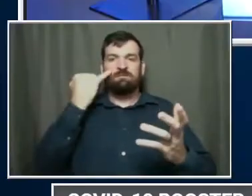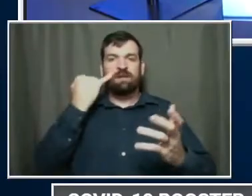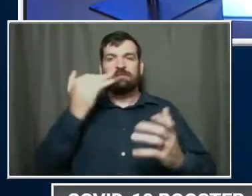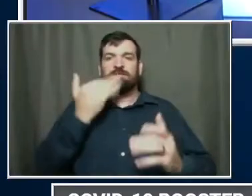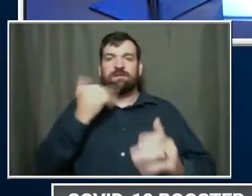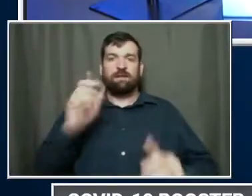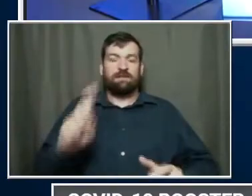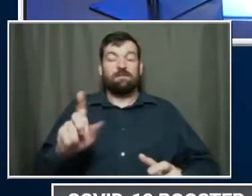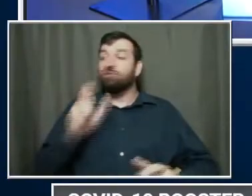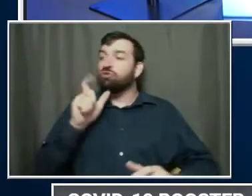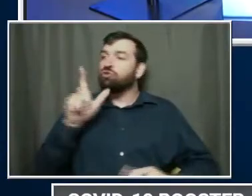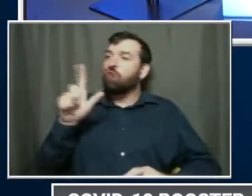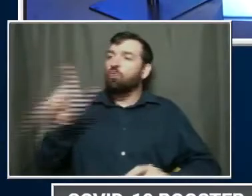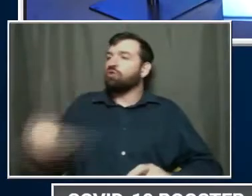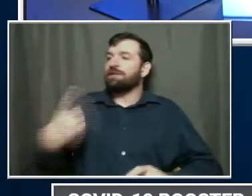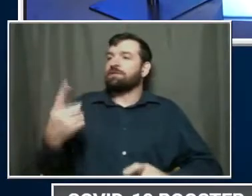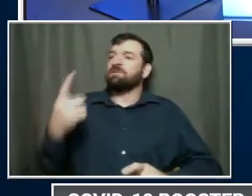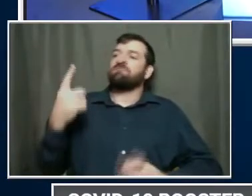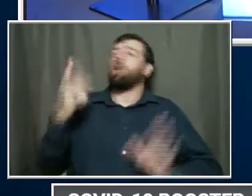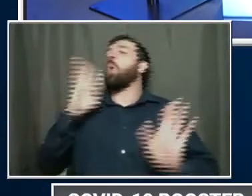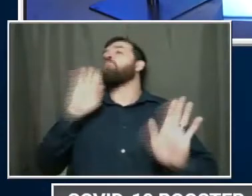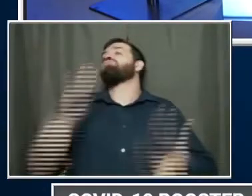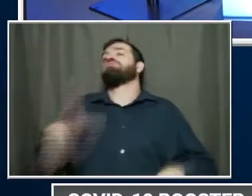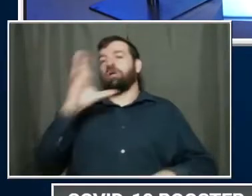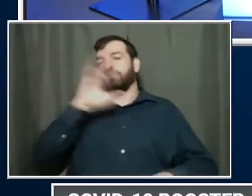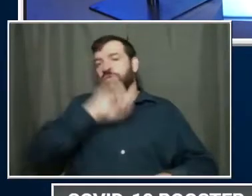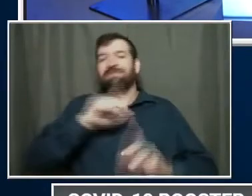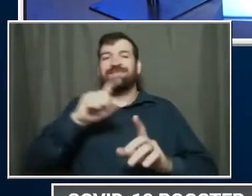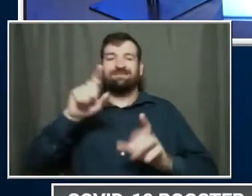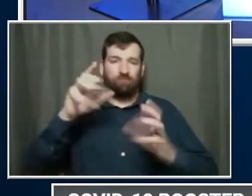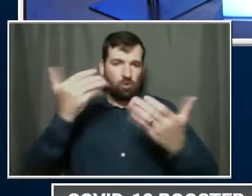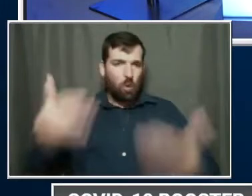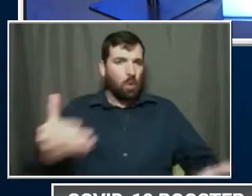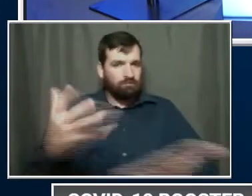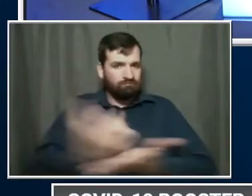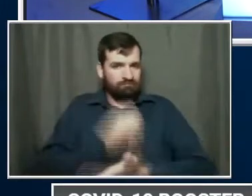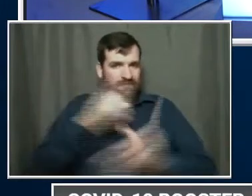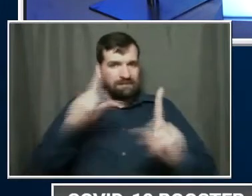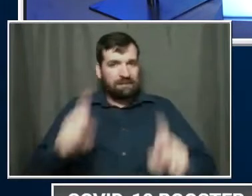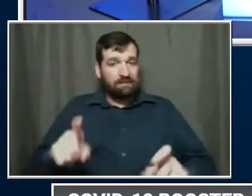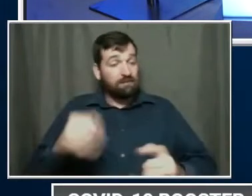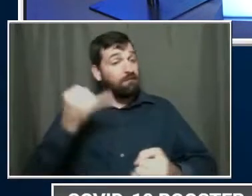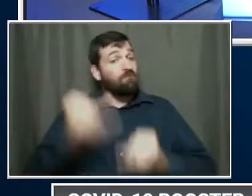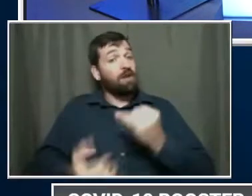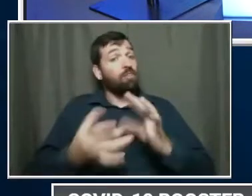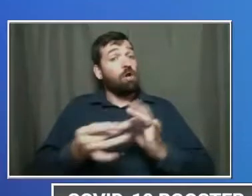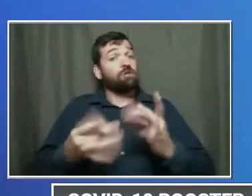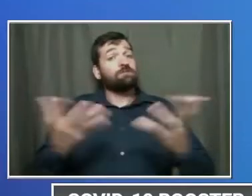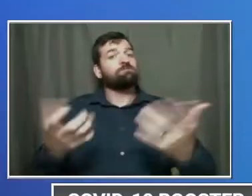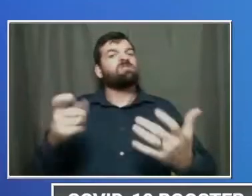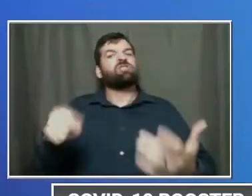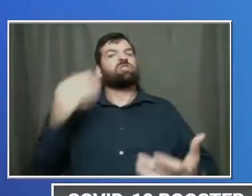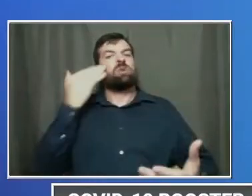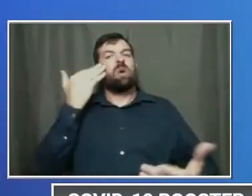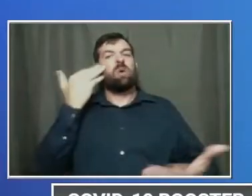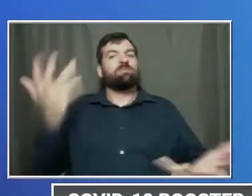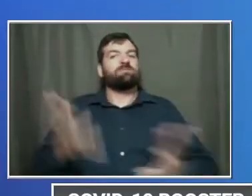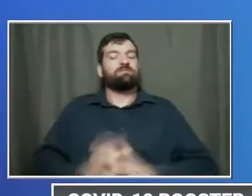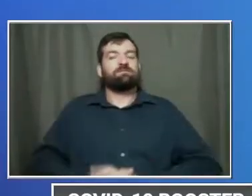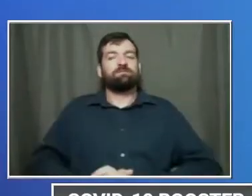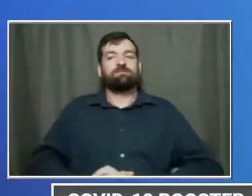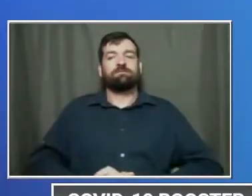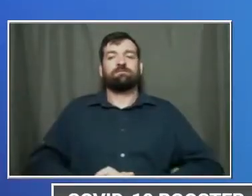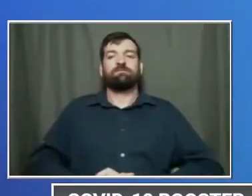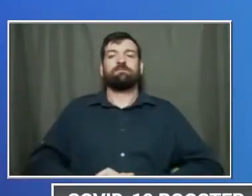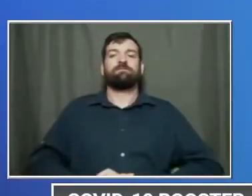Don't just assume and count yourself out until we know, right? Absolutely. So final thoughts from you. What should we know? I think, what